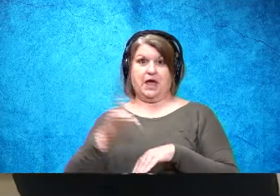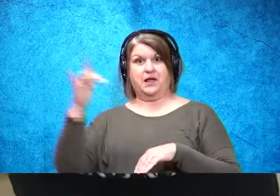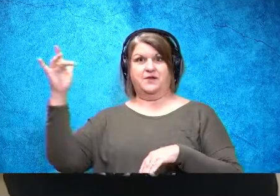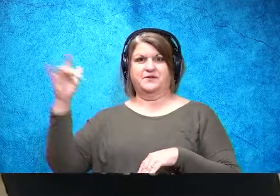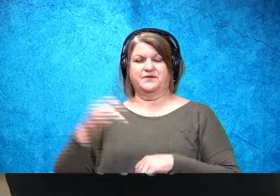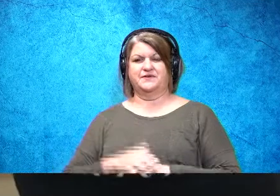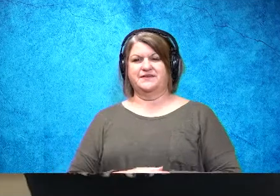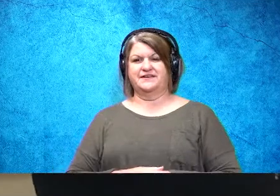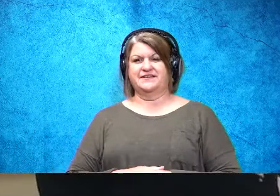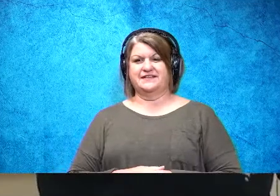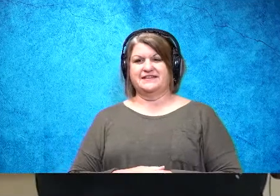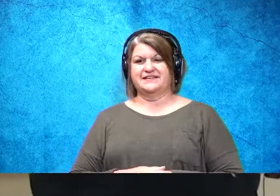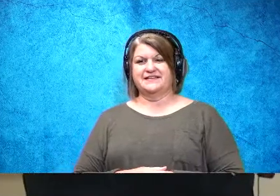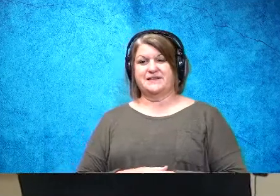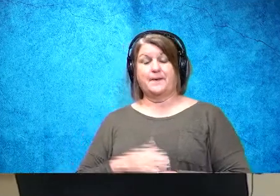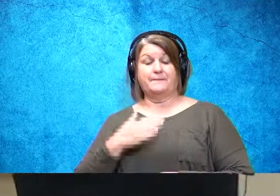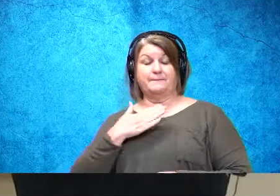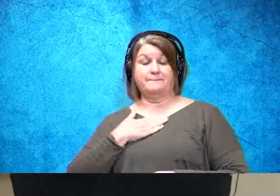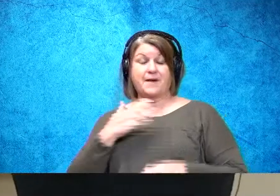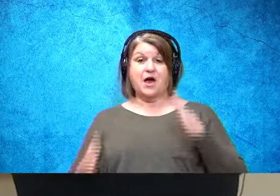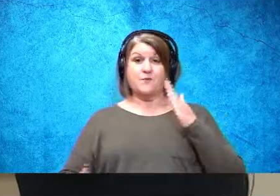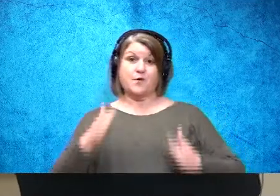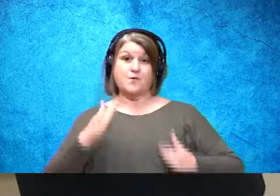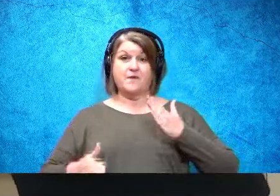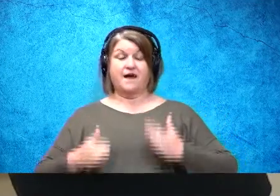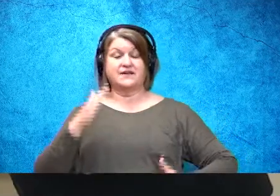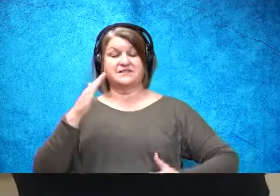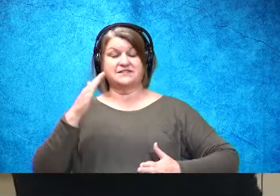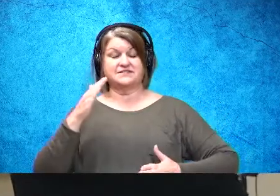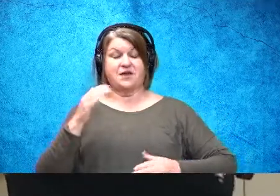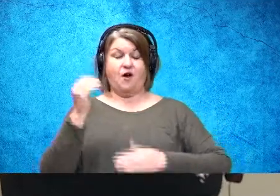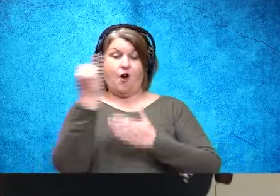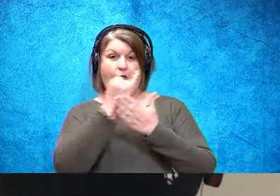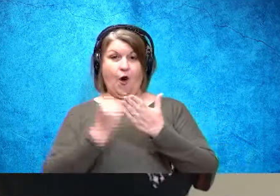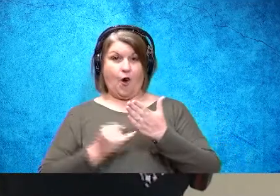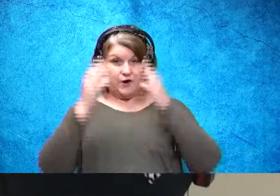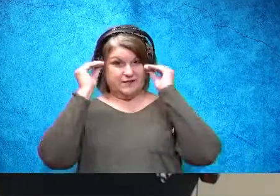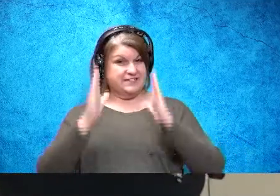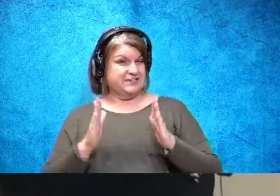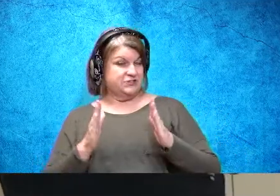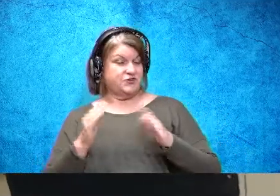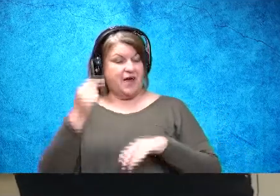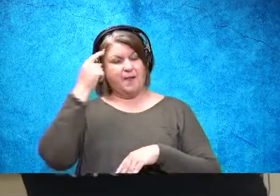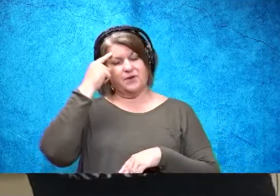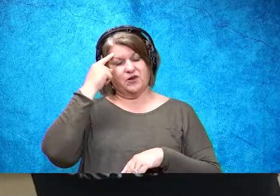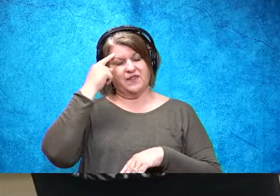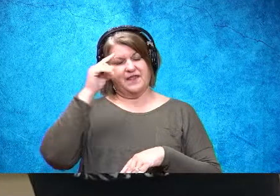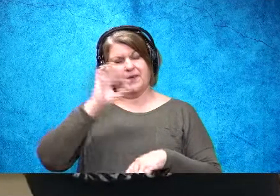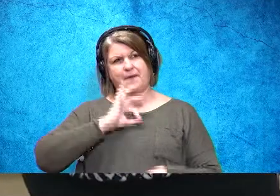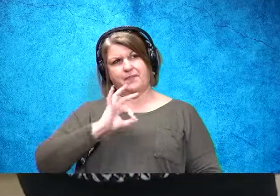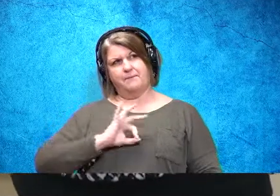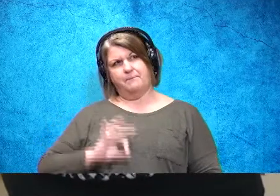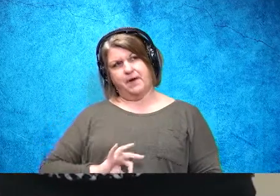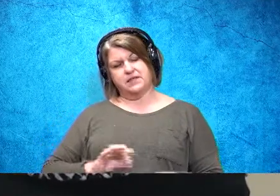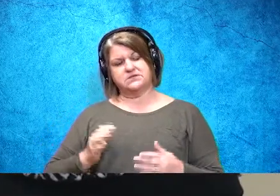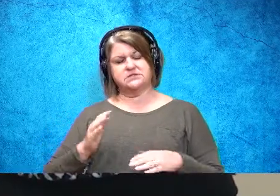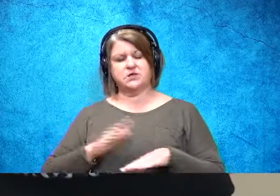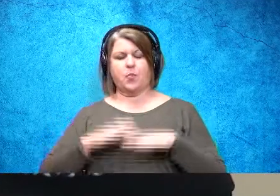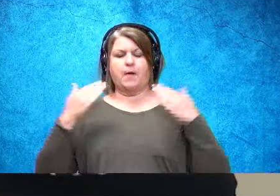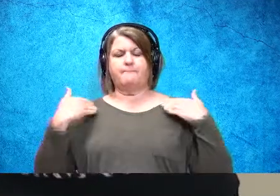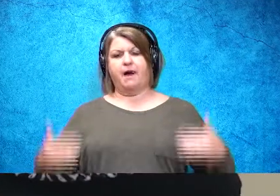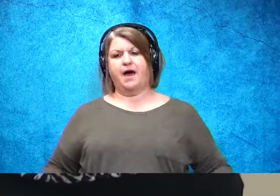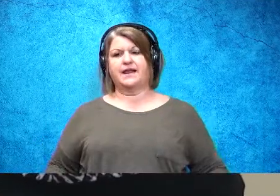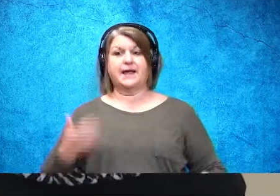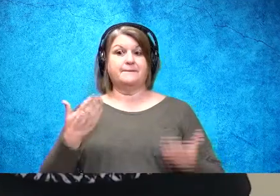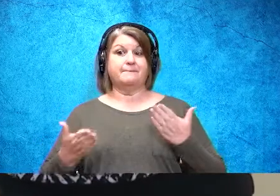art teacher robot, I'm going to think about what kind of buttons I want on the body. Maybe I need something where you can